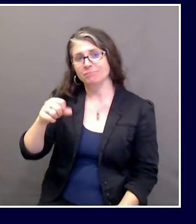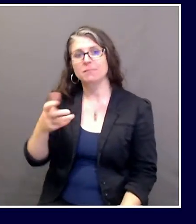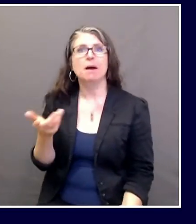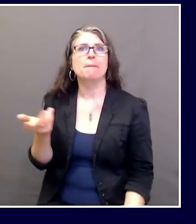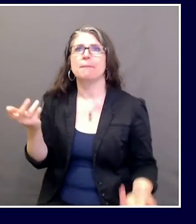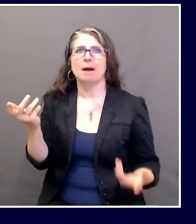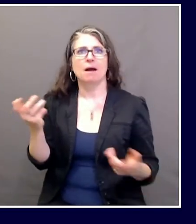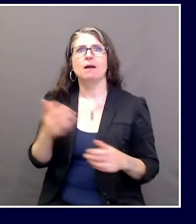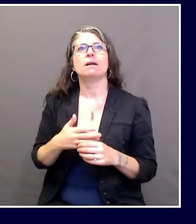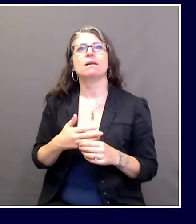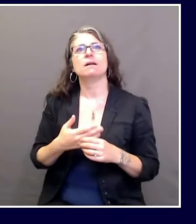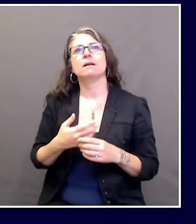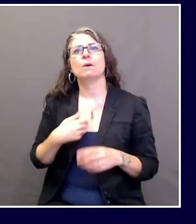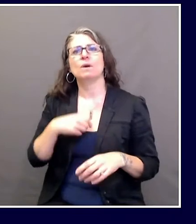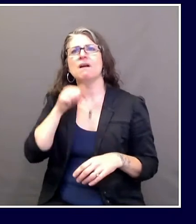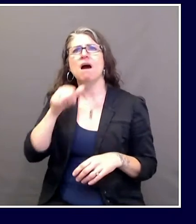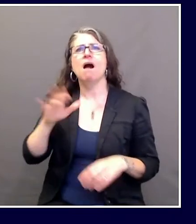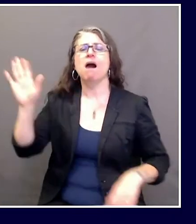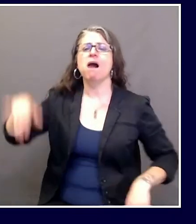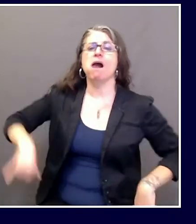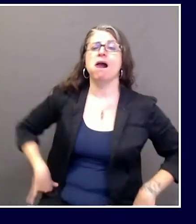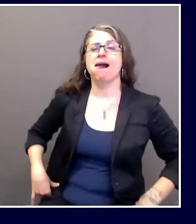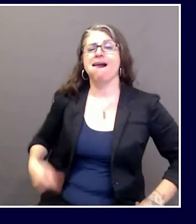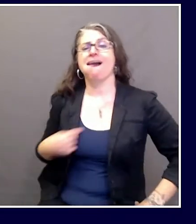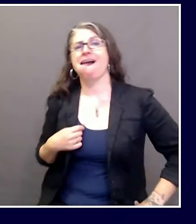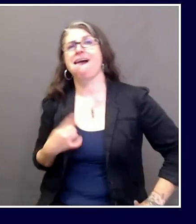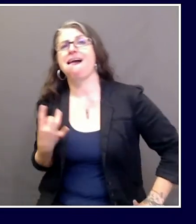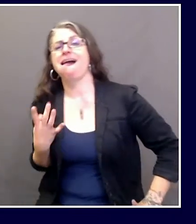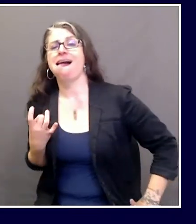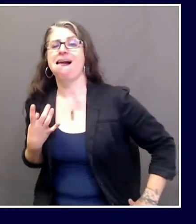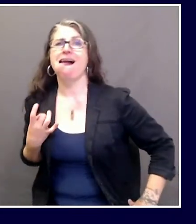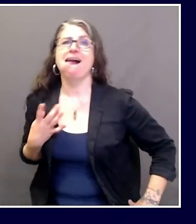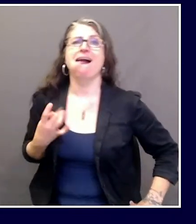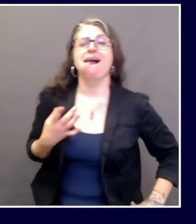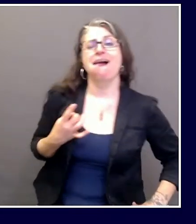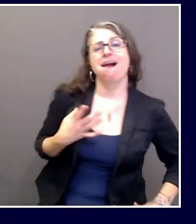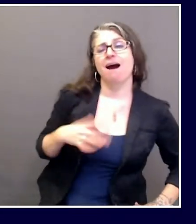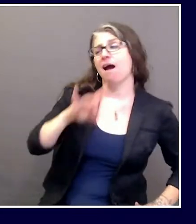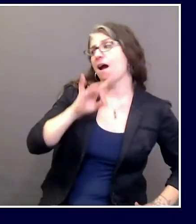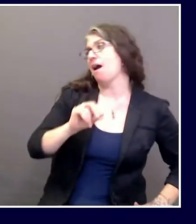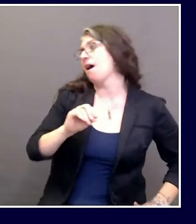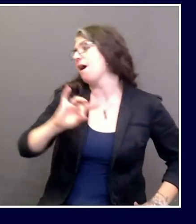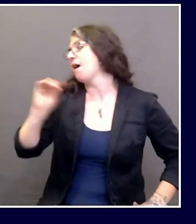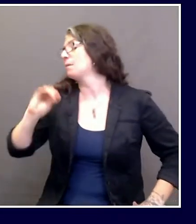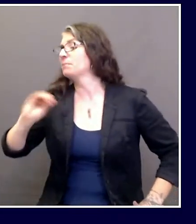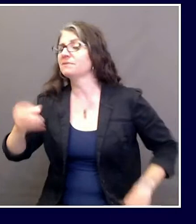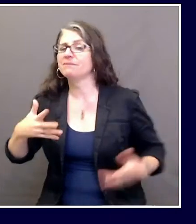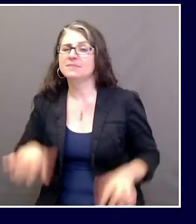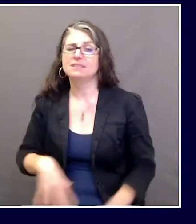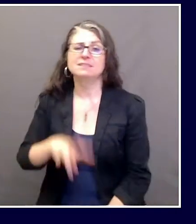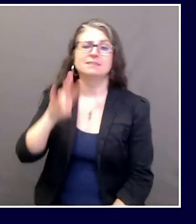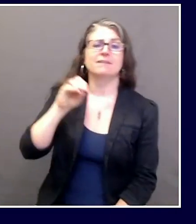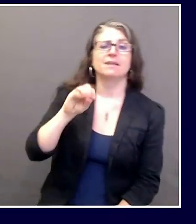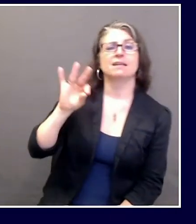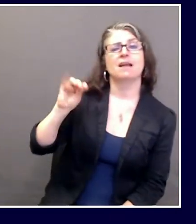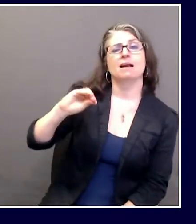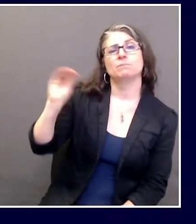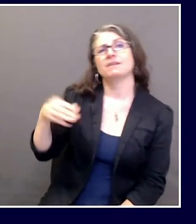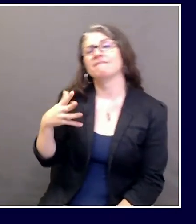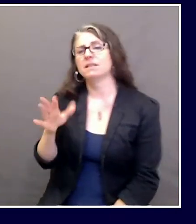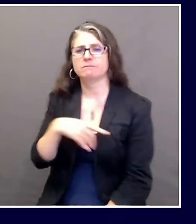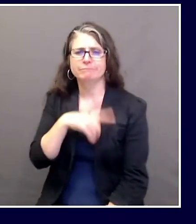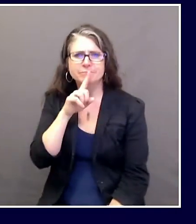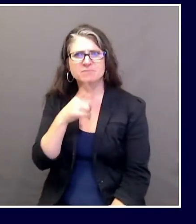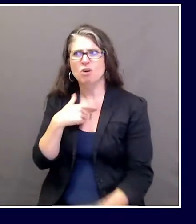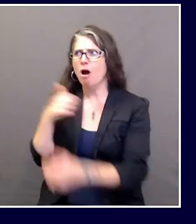that says anything on it right now, but they're already starting at a very favorable position. I think for the summer, we want to work with